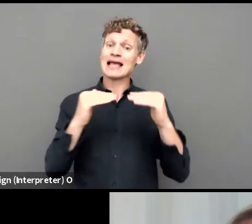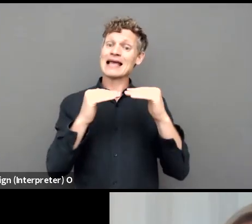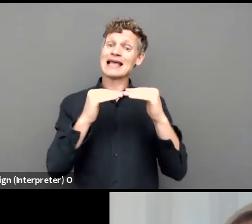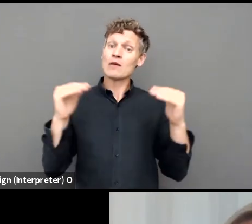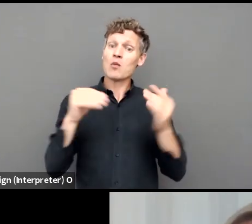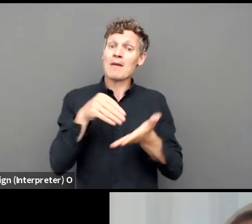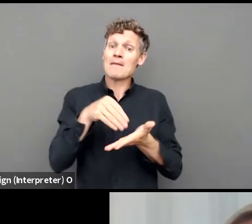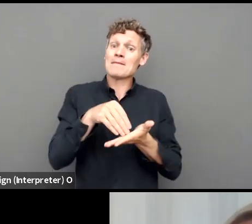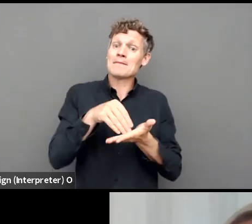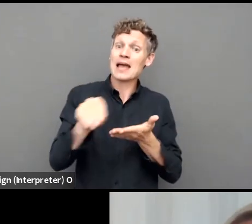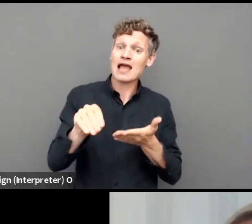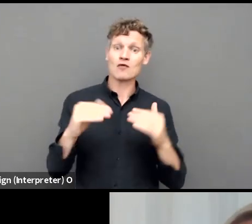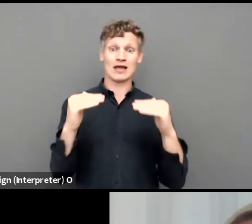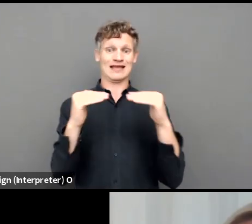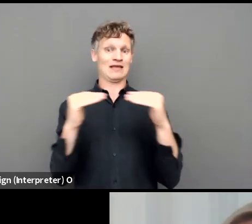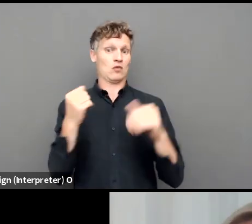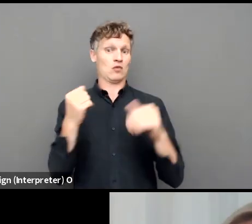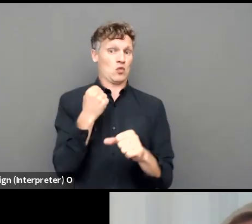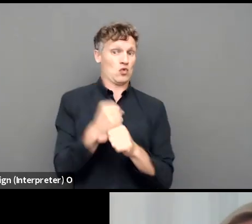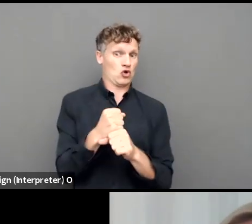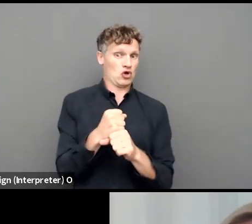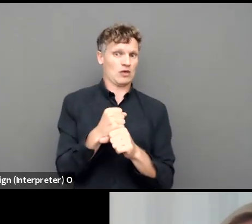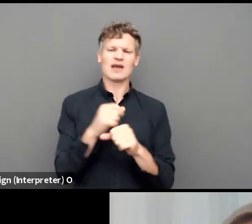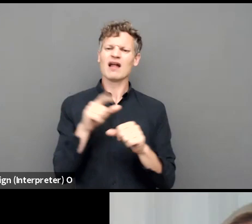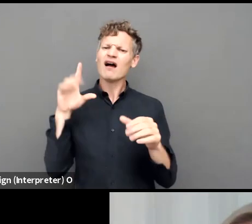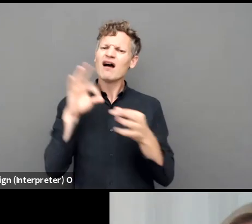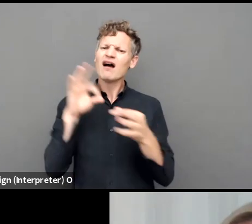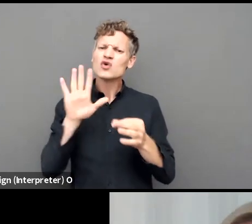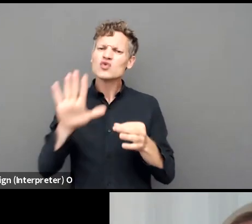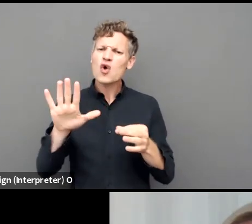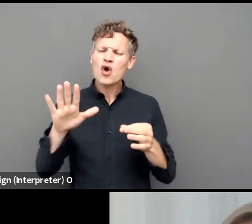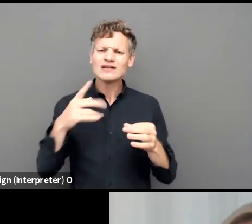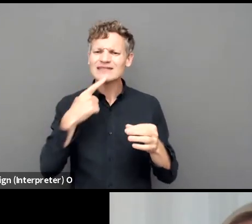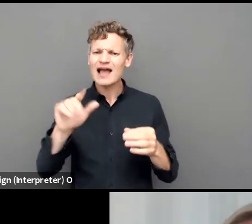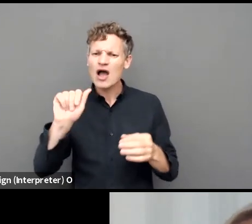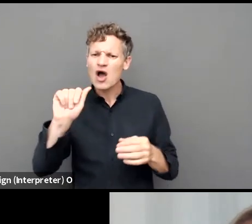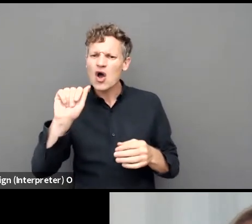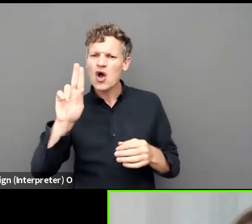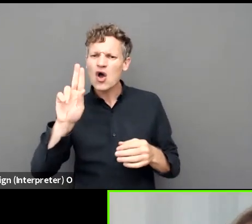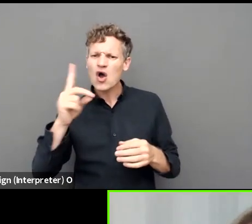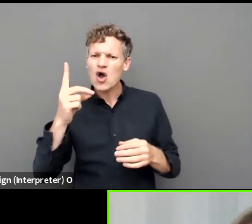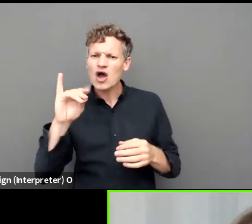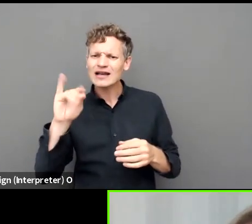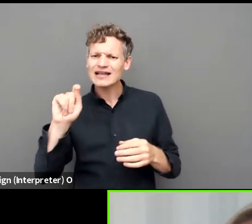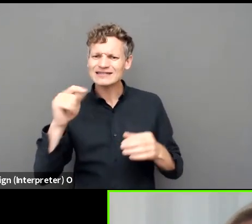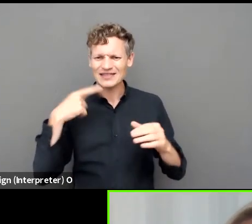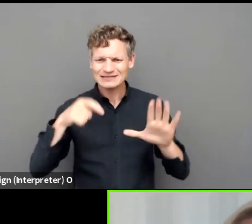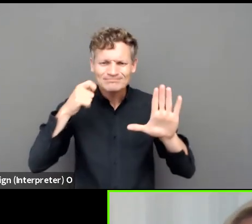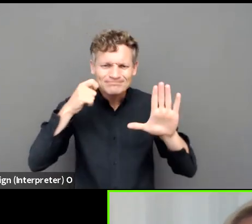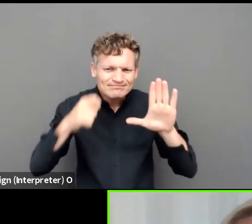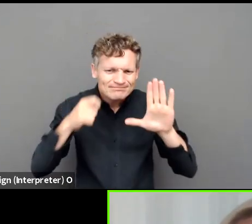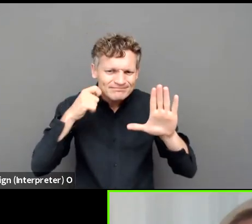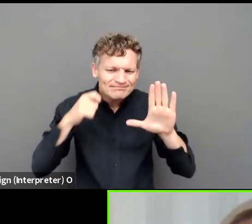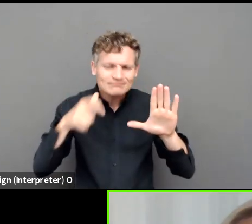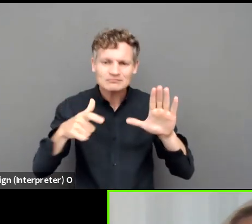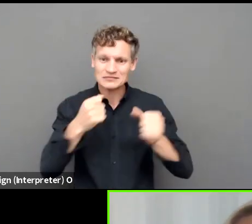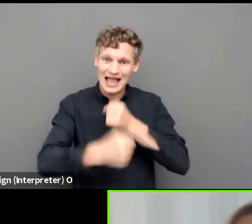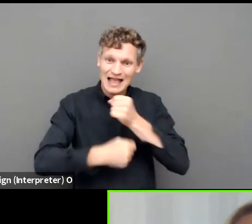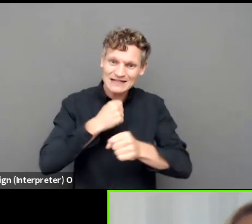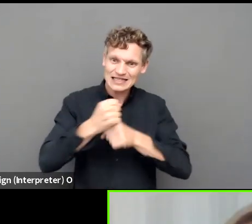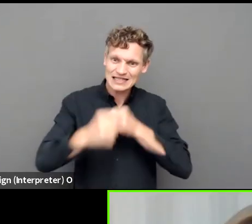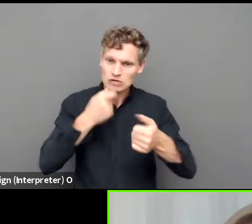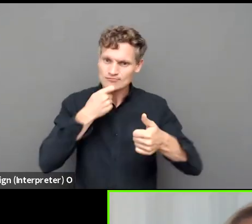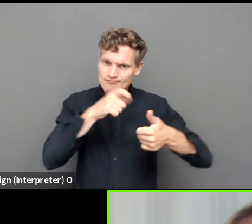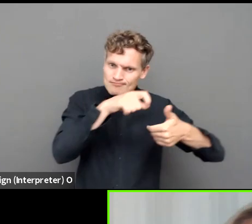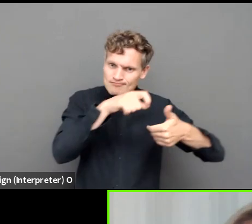bit more detail around how the audits actually work, if we can get that in 30 seconds. Yep. So what we normally do is we distinguish